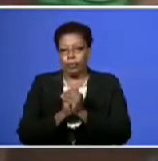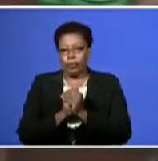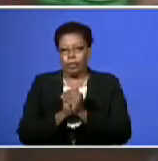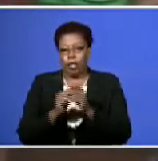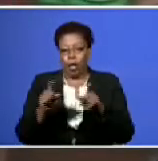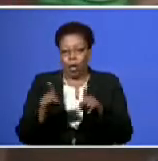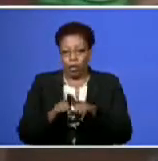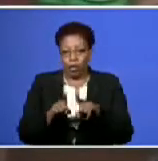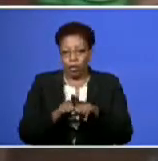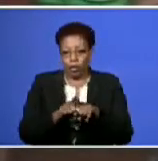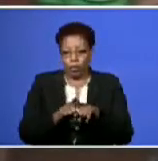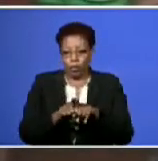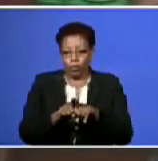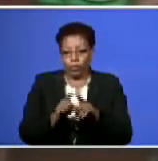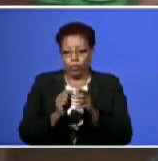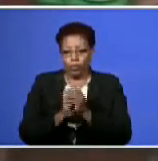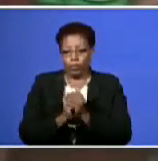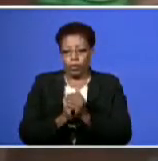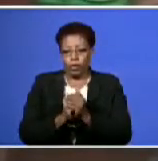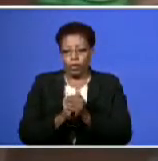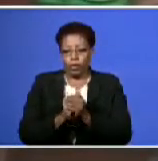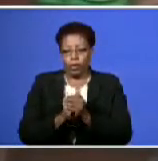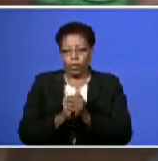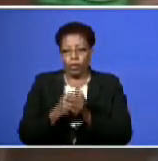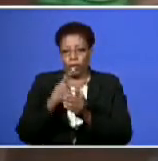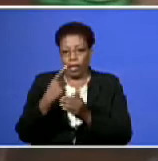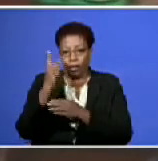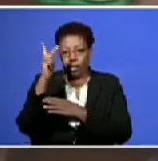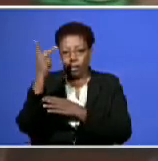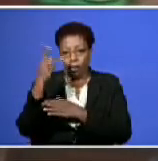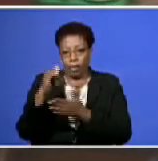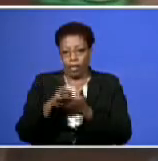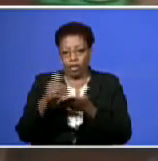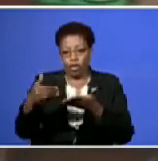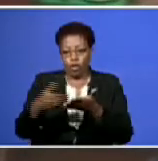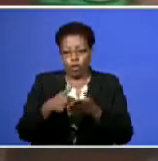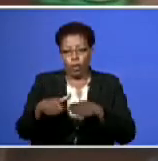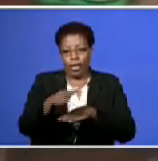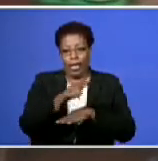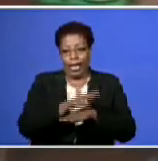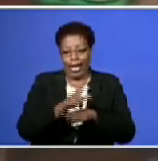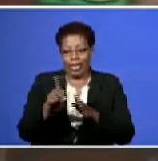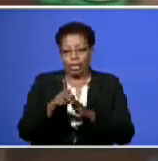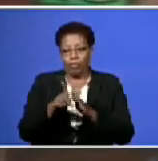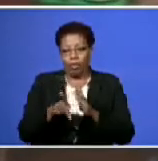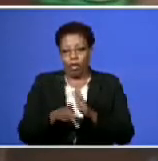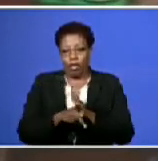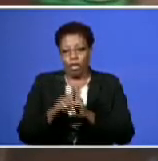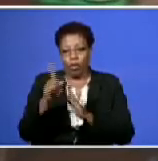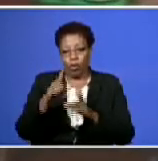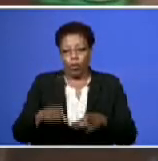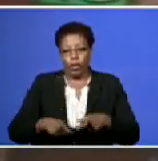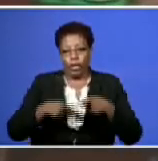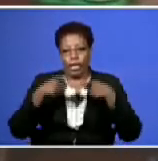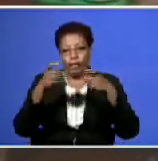I will also inform this Parliament about a new land policy where